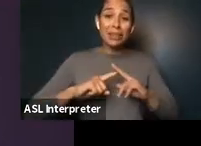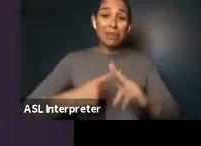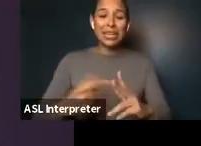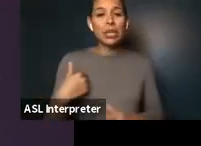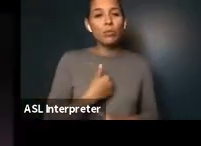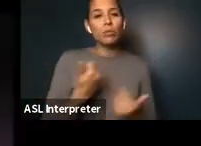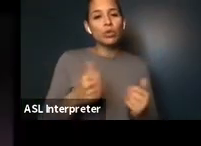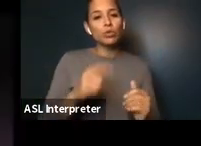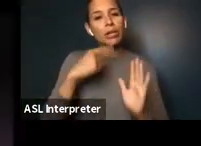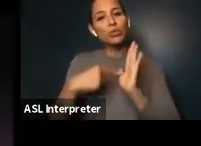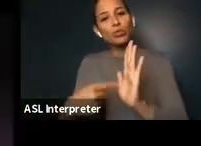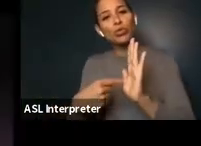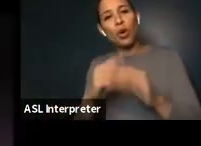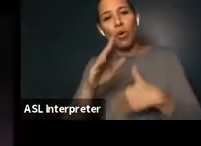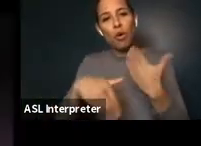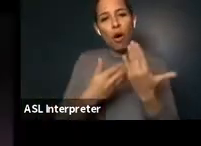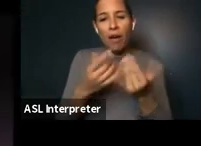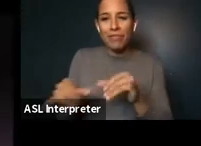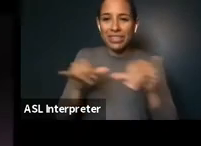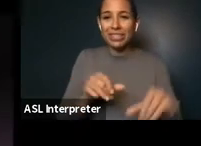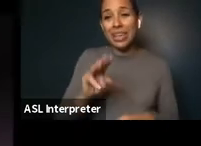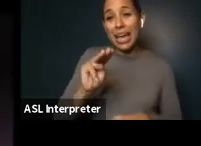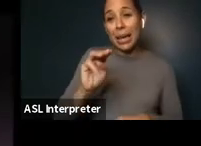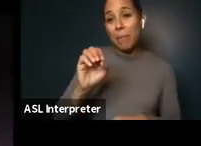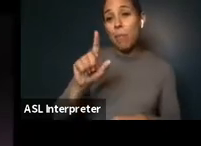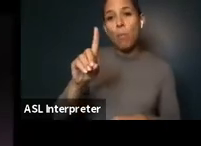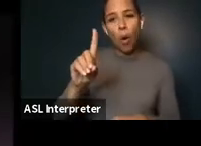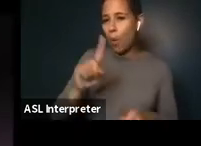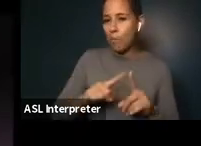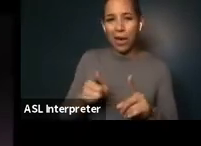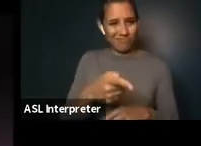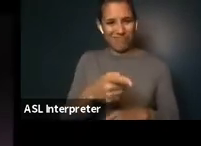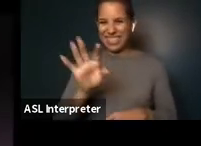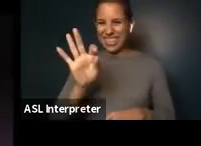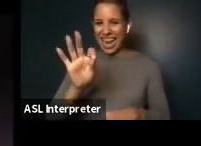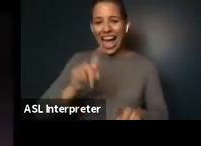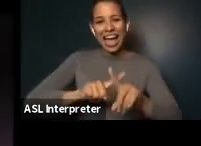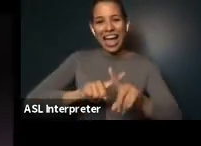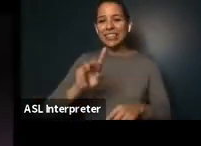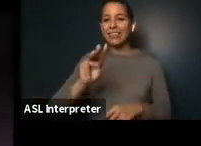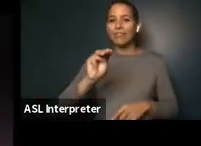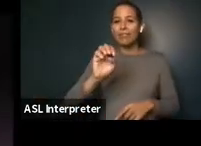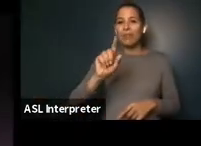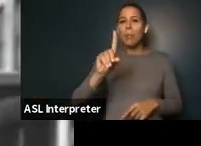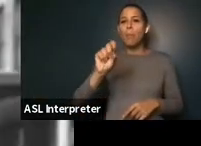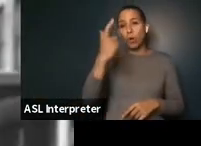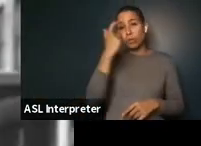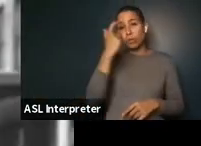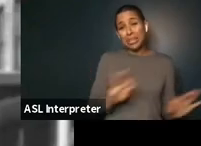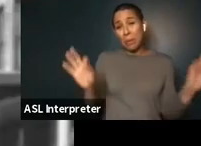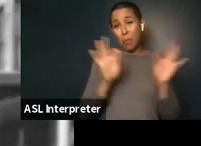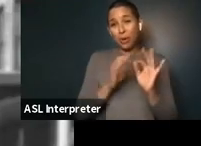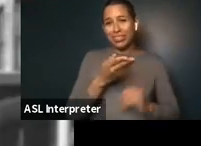would be cast from the same mold, but it ended up being nine different molds because of the importance of that. Um, so